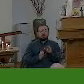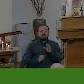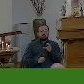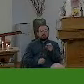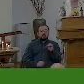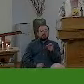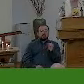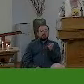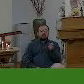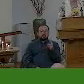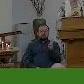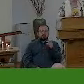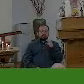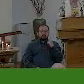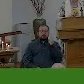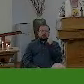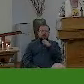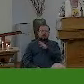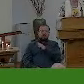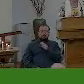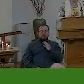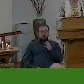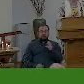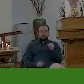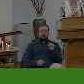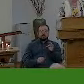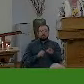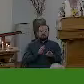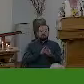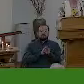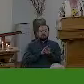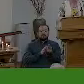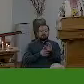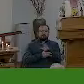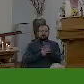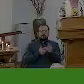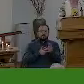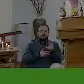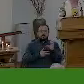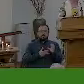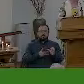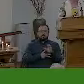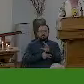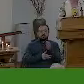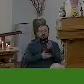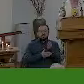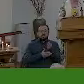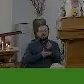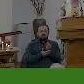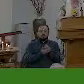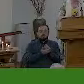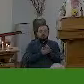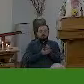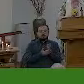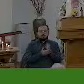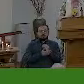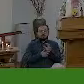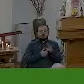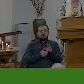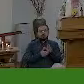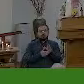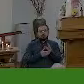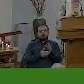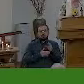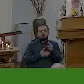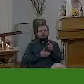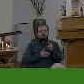well as elect the 3 standing committees that we now have: the Finance Committee, Chair of Finance Committee, Chair of the Shared Ministry Committee,